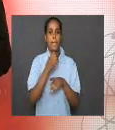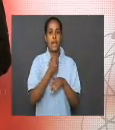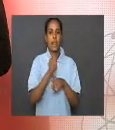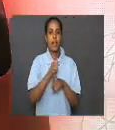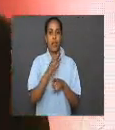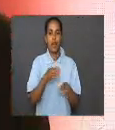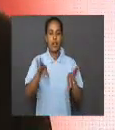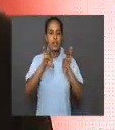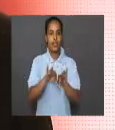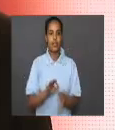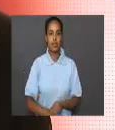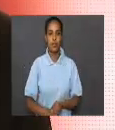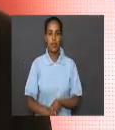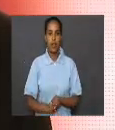needed.